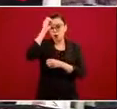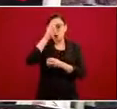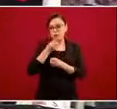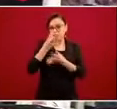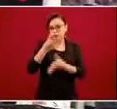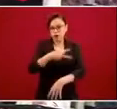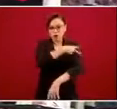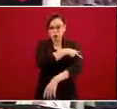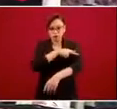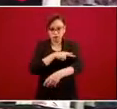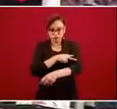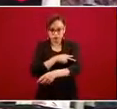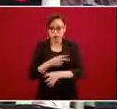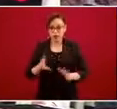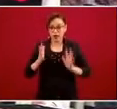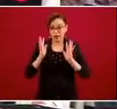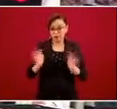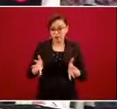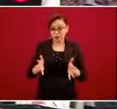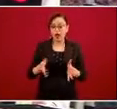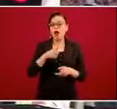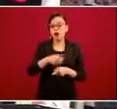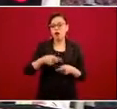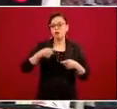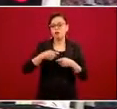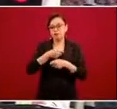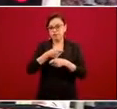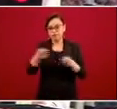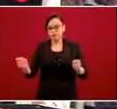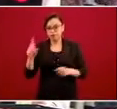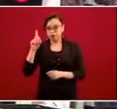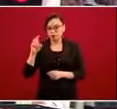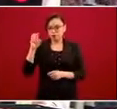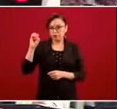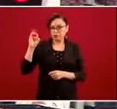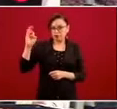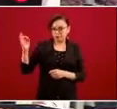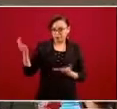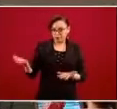modified based on the opinion of the members, or are they